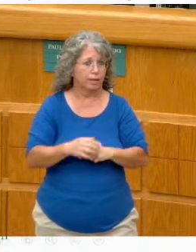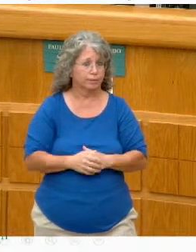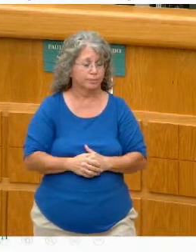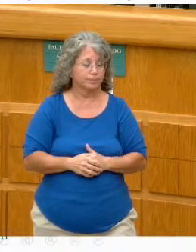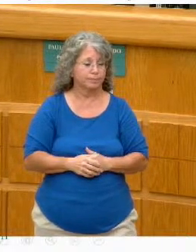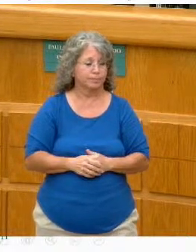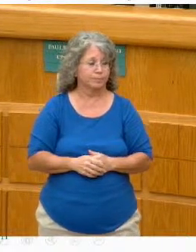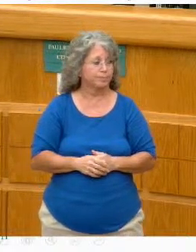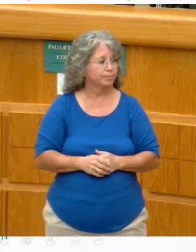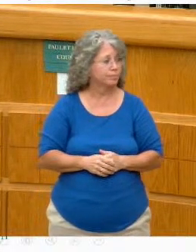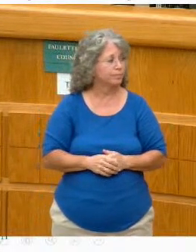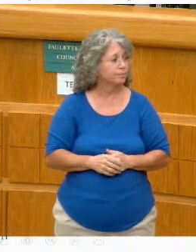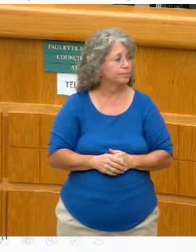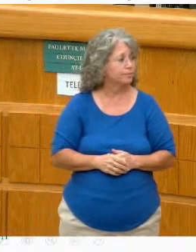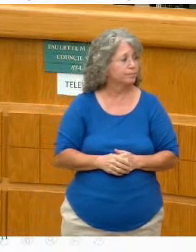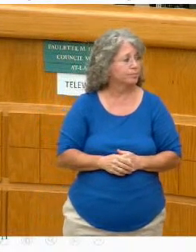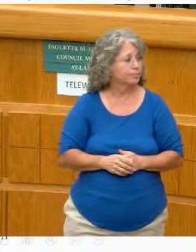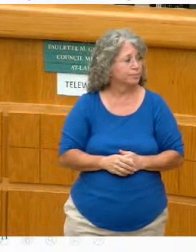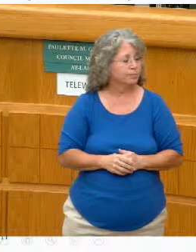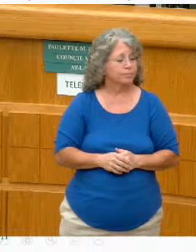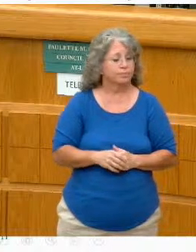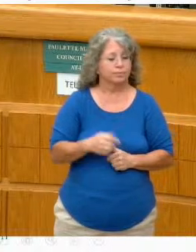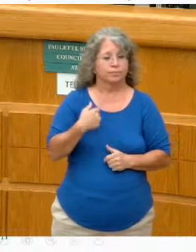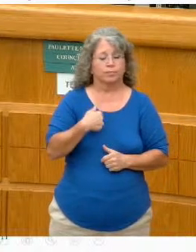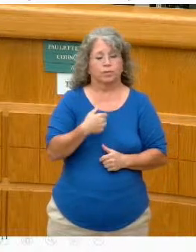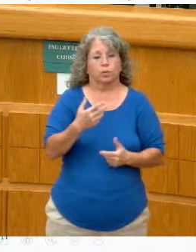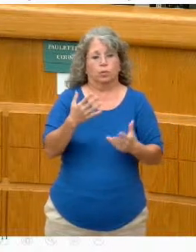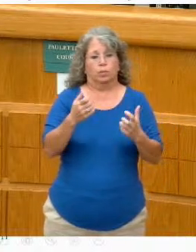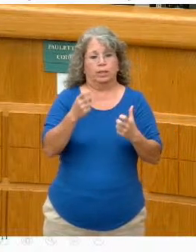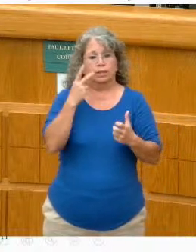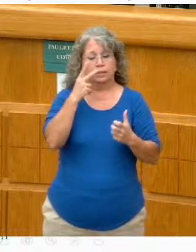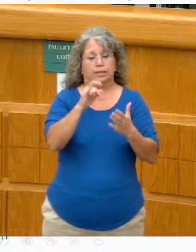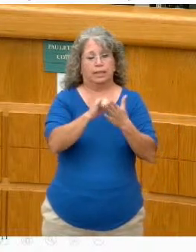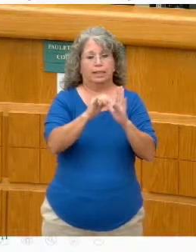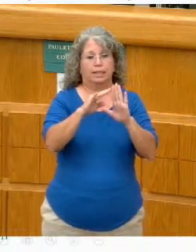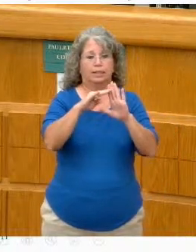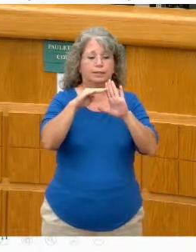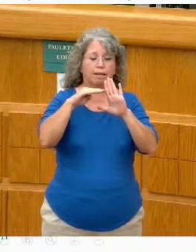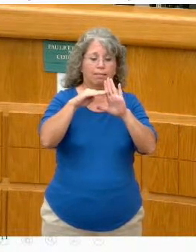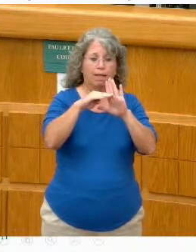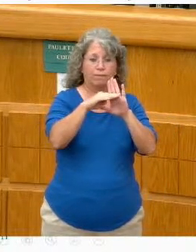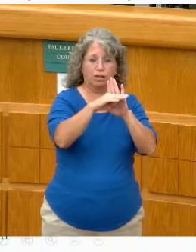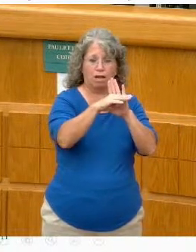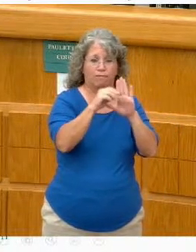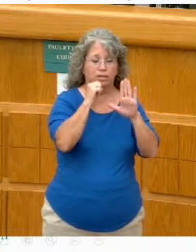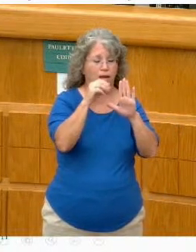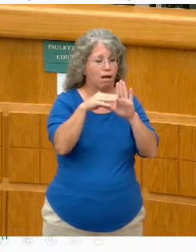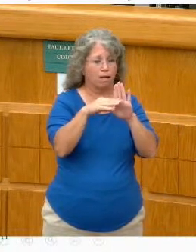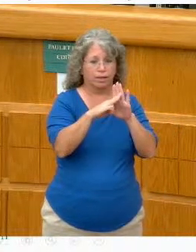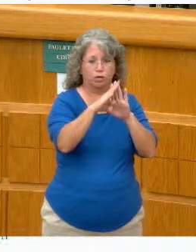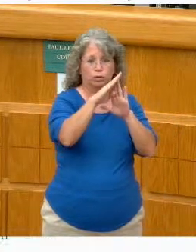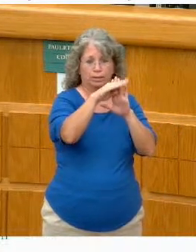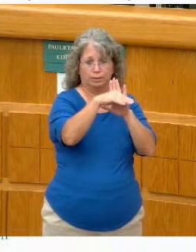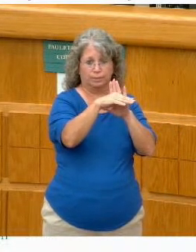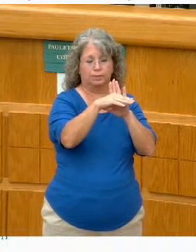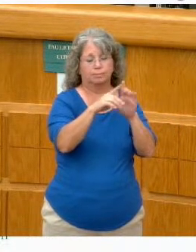So what we'd like to do is see this level off and not continue to increase, but only time will